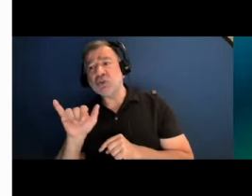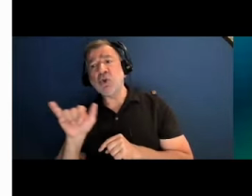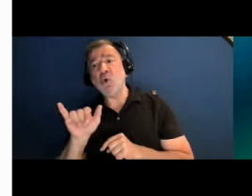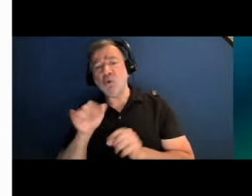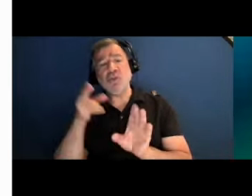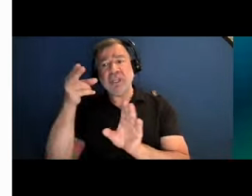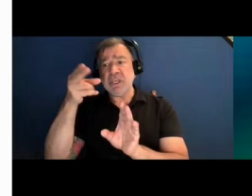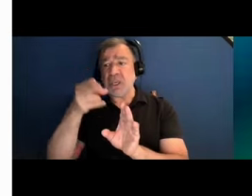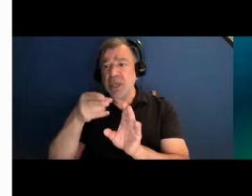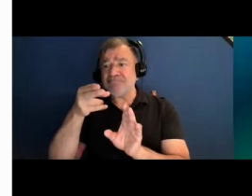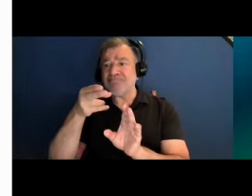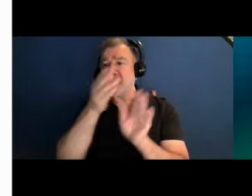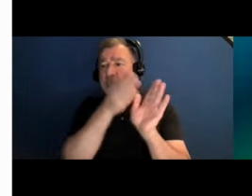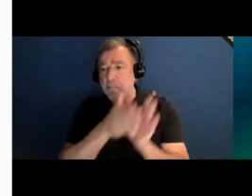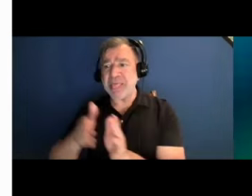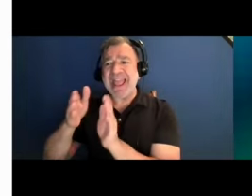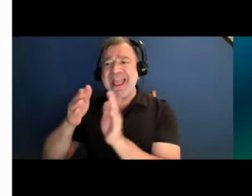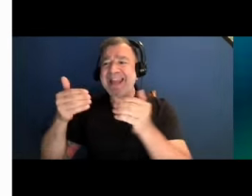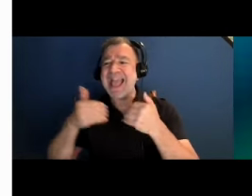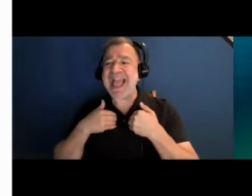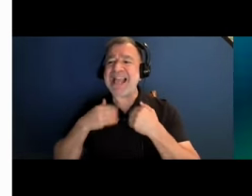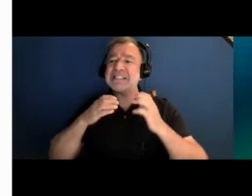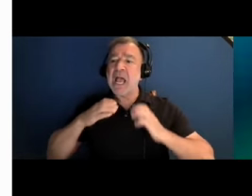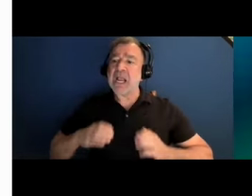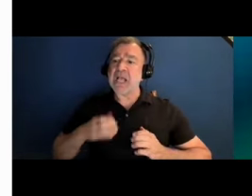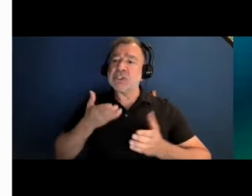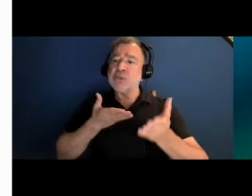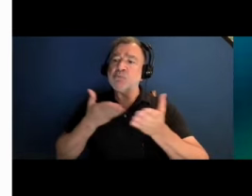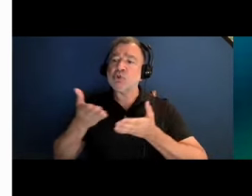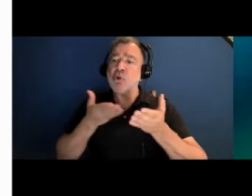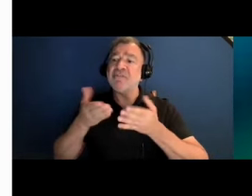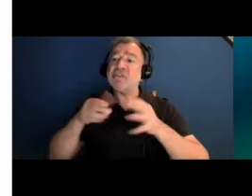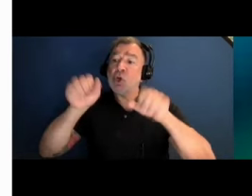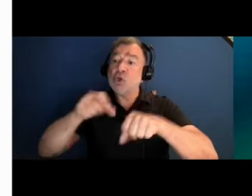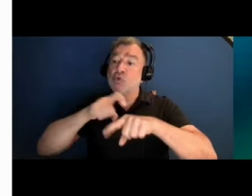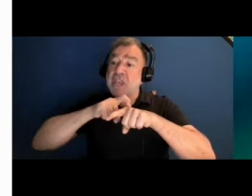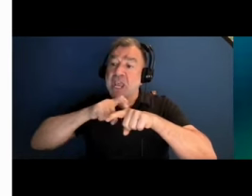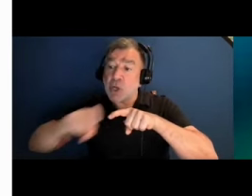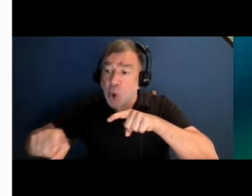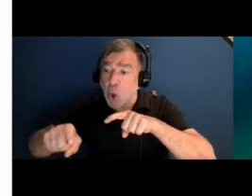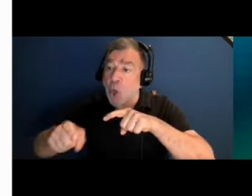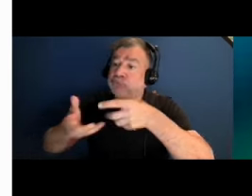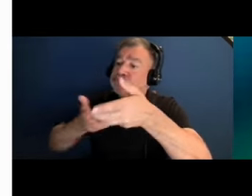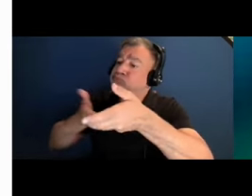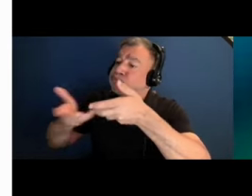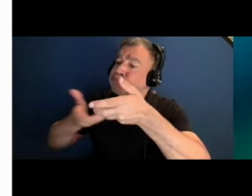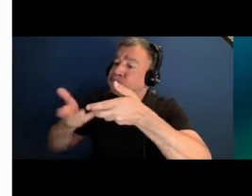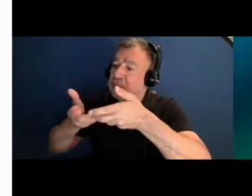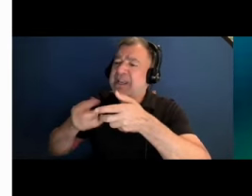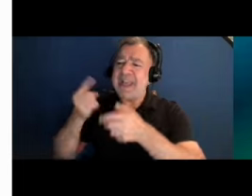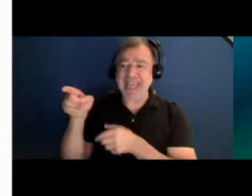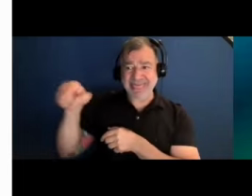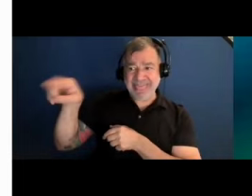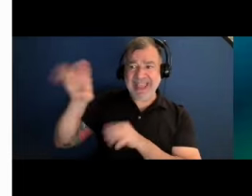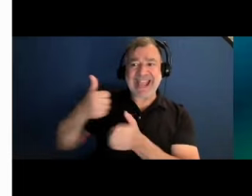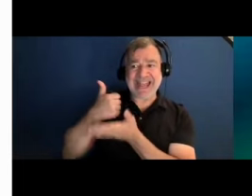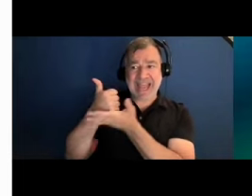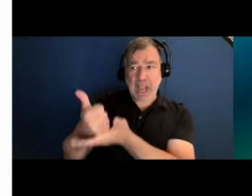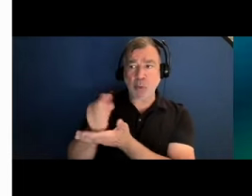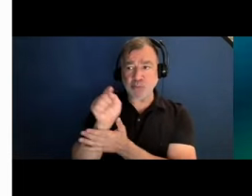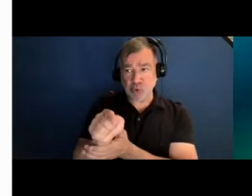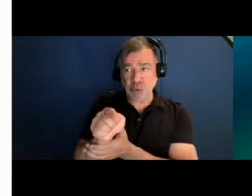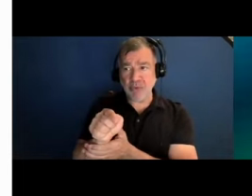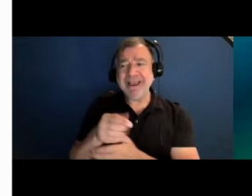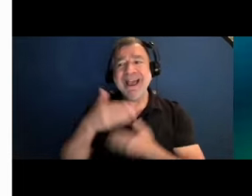numbers where you can call and get guidance. So I really, again, thank you, David and Lauri, for bringing all of this